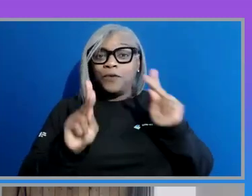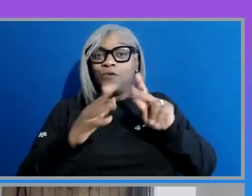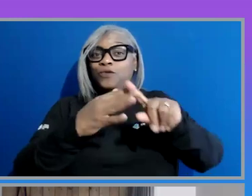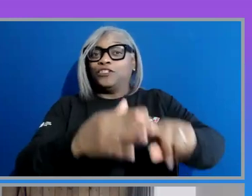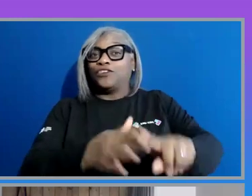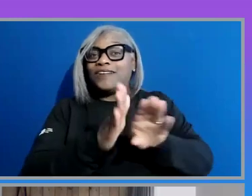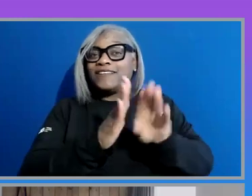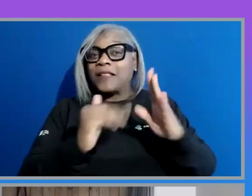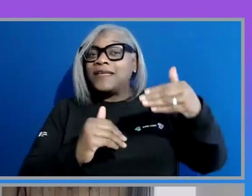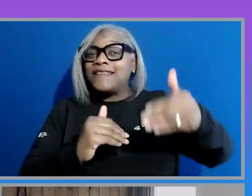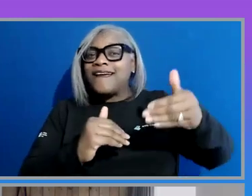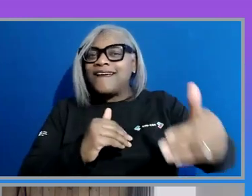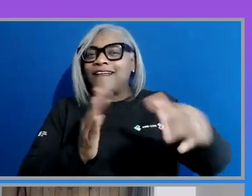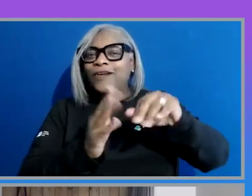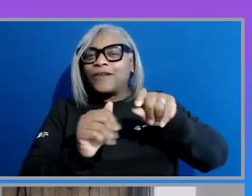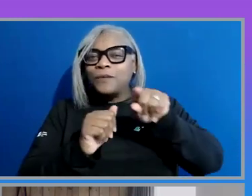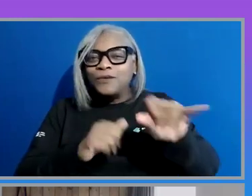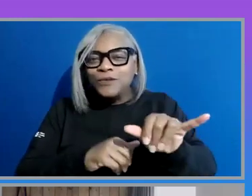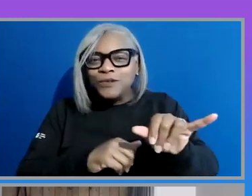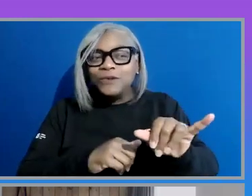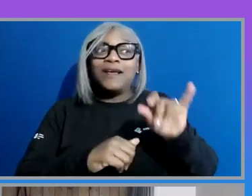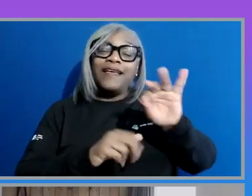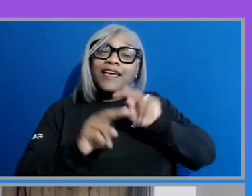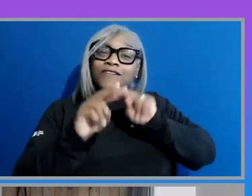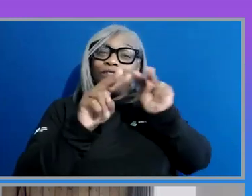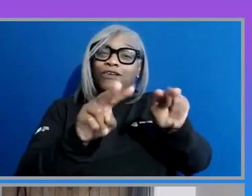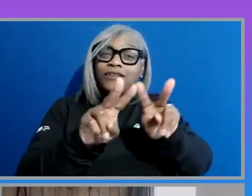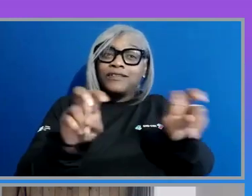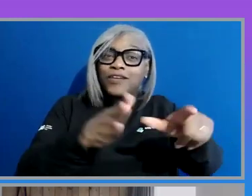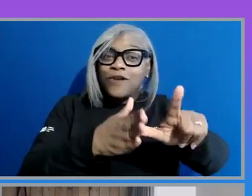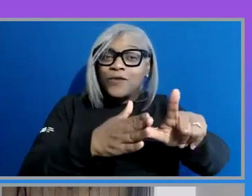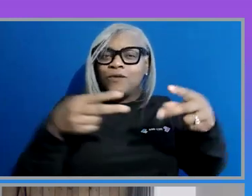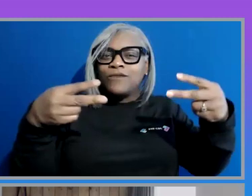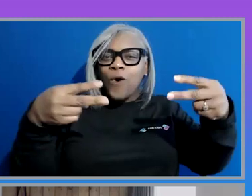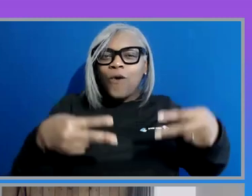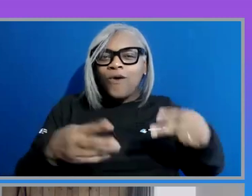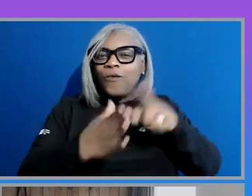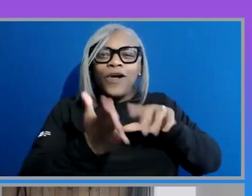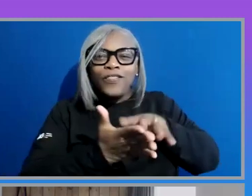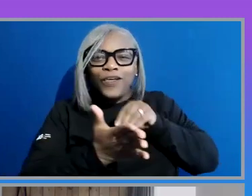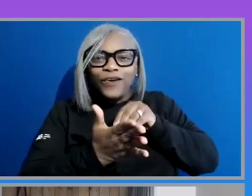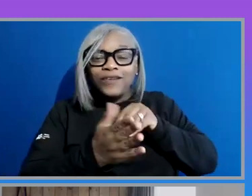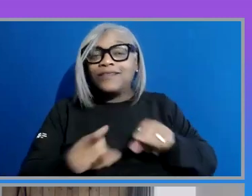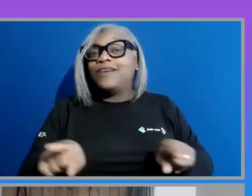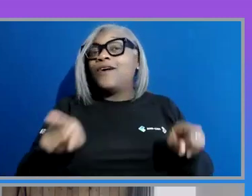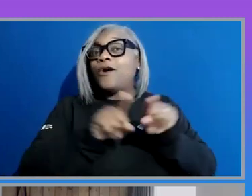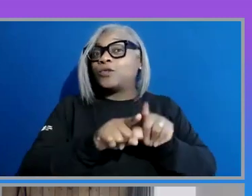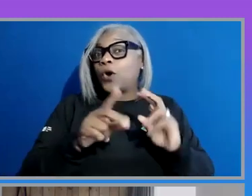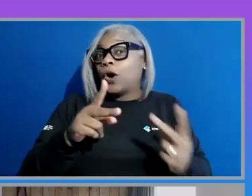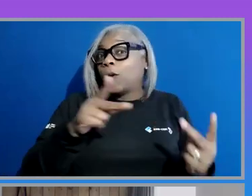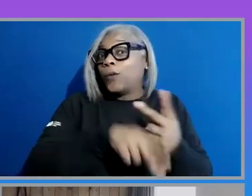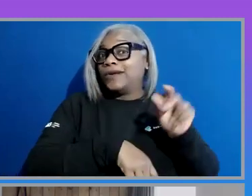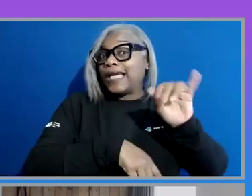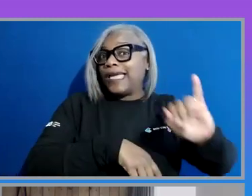What will they learn when they look at your code? Or worse, what will AI churn out because it learned from your